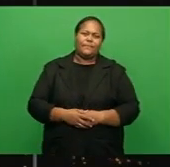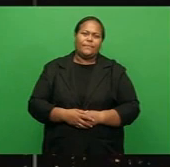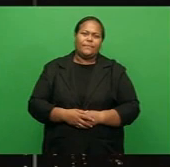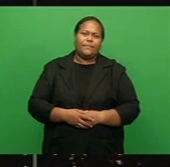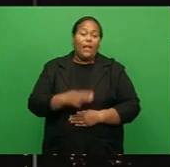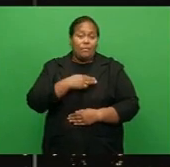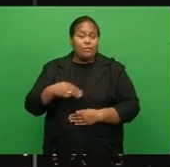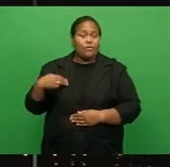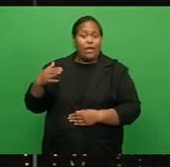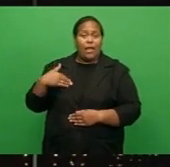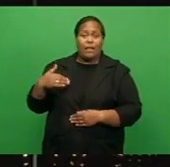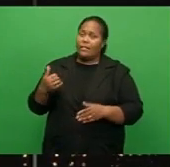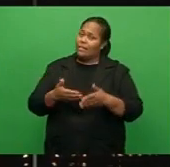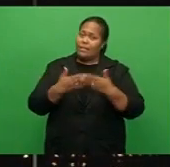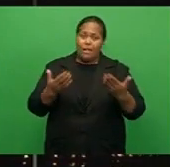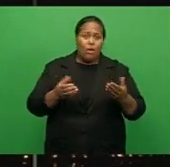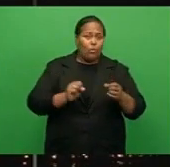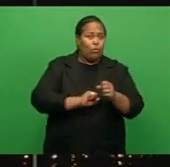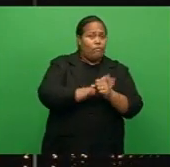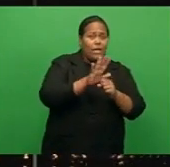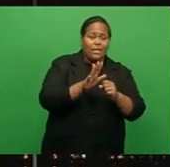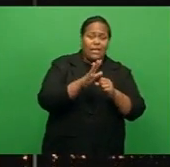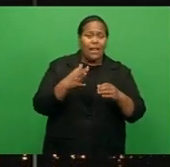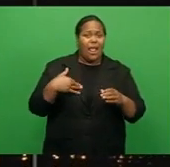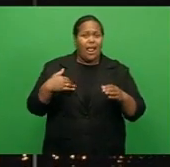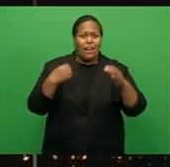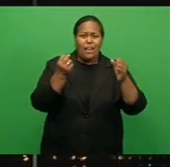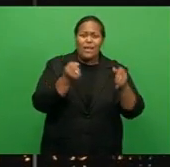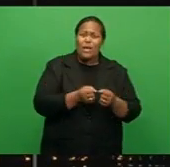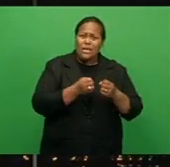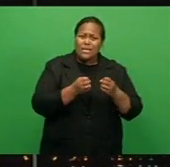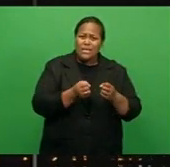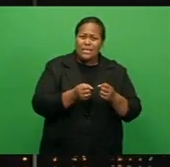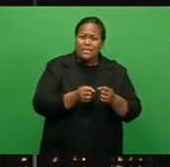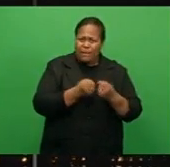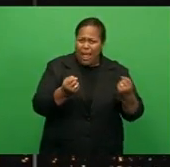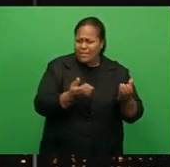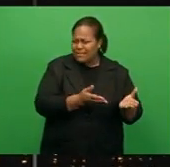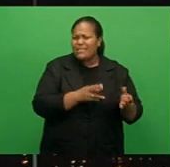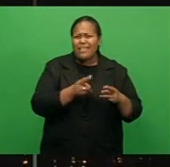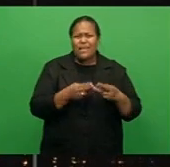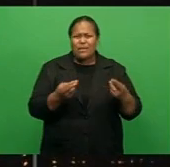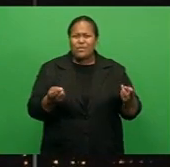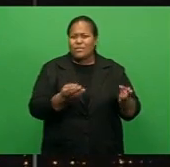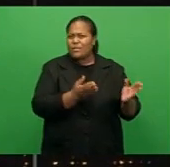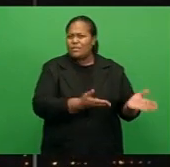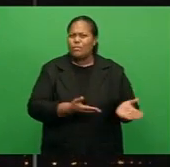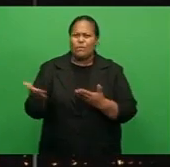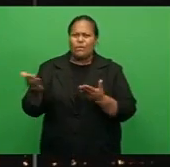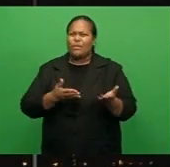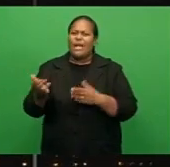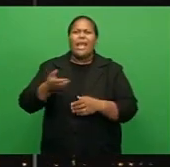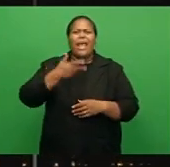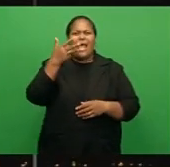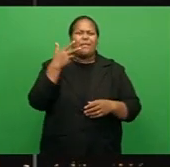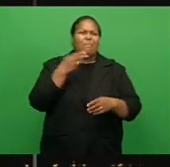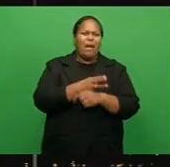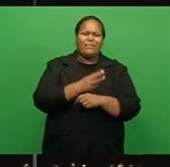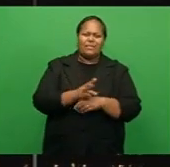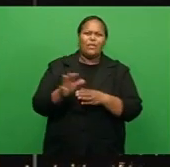bodies, governmental agencies and communities, and hope people will be more forthcoming instead of late presentation.